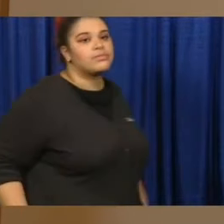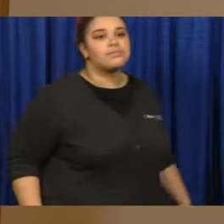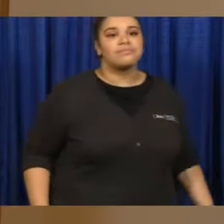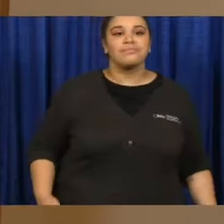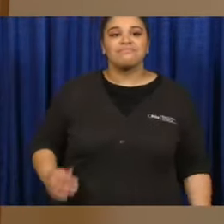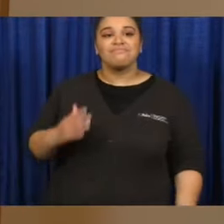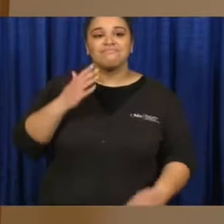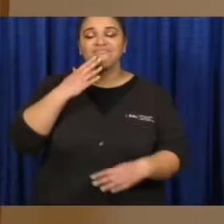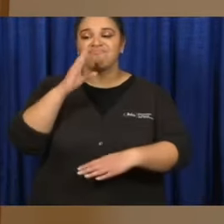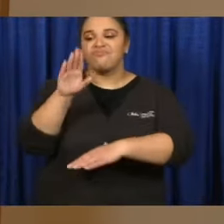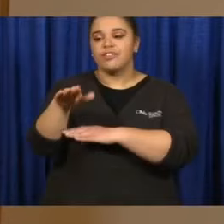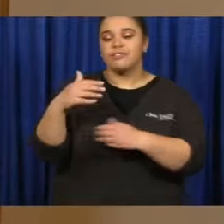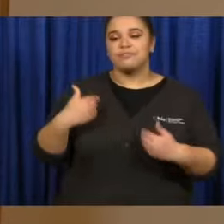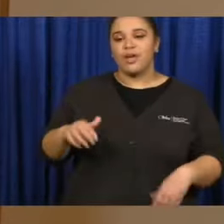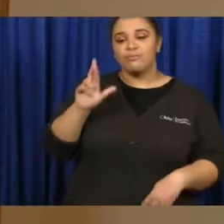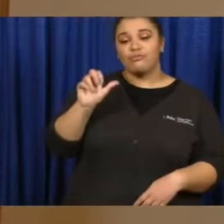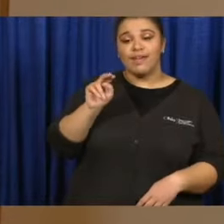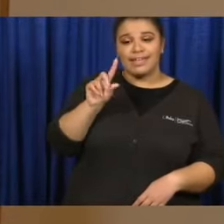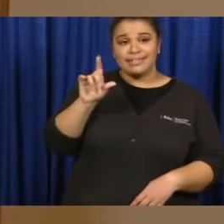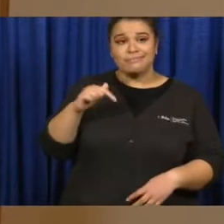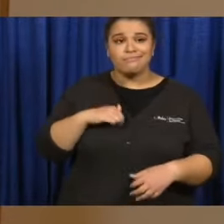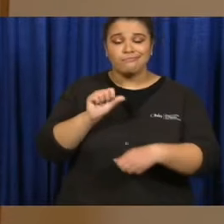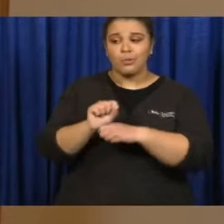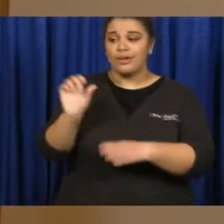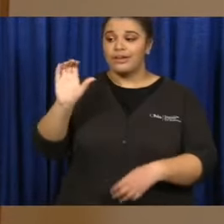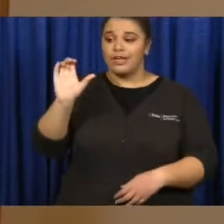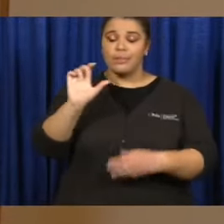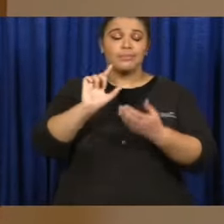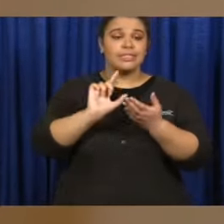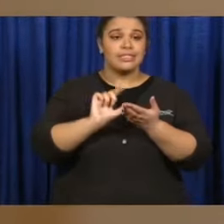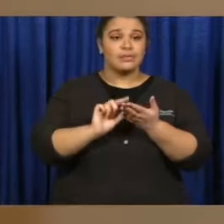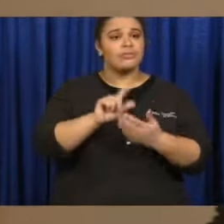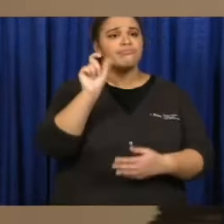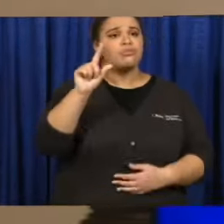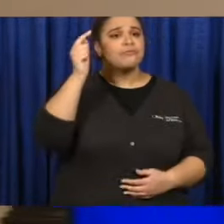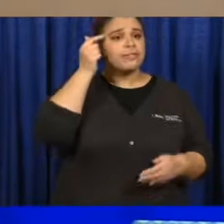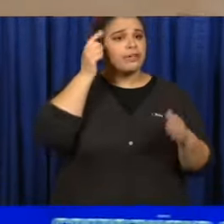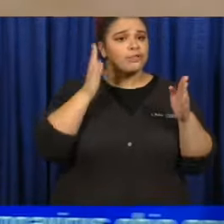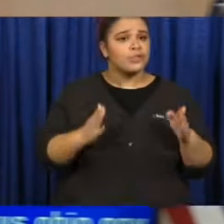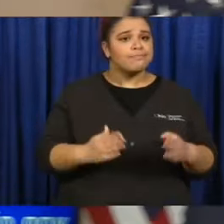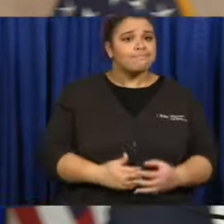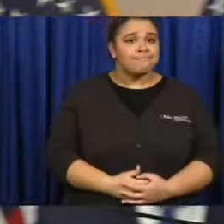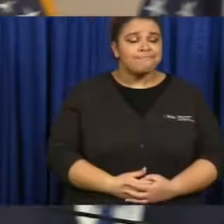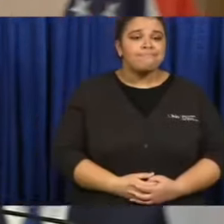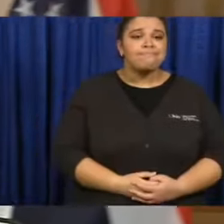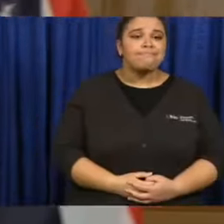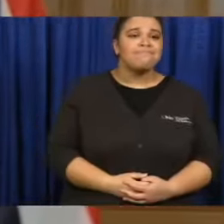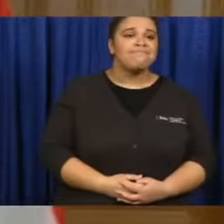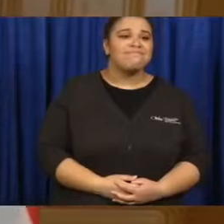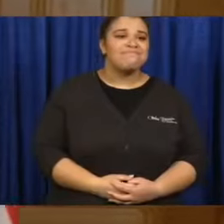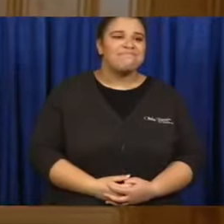Good afternoon, Randy Ludlow with the Columbus Dispatch with a question for Governor DeWine.